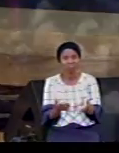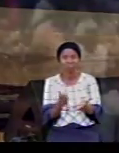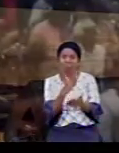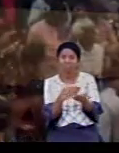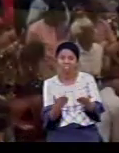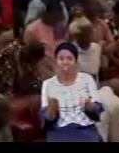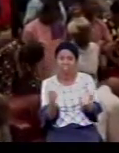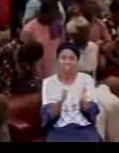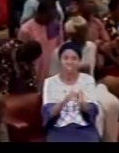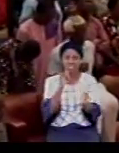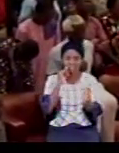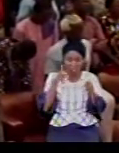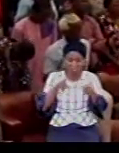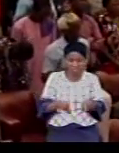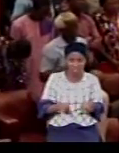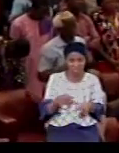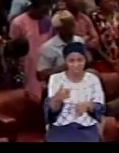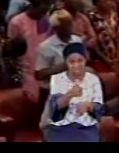something personal,